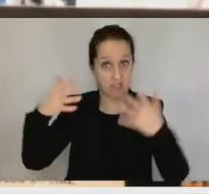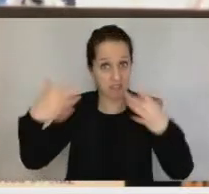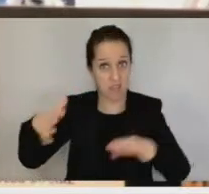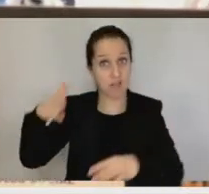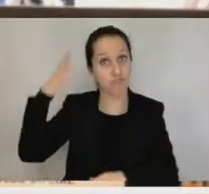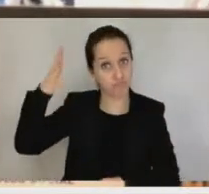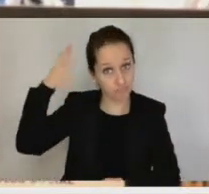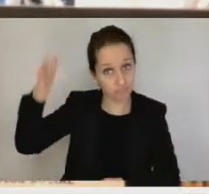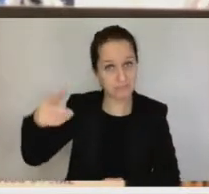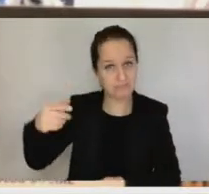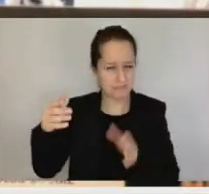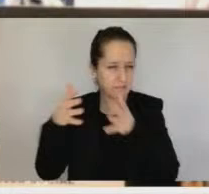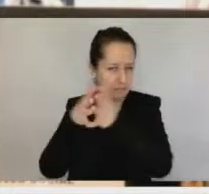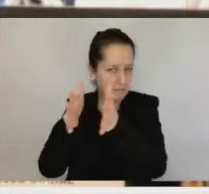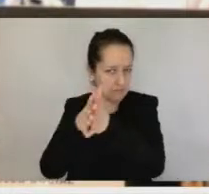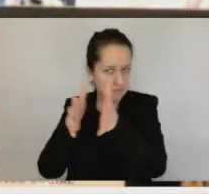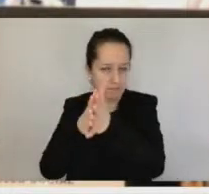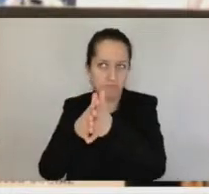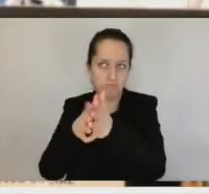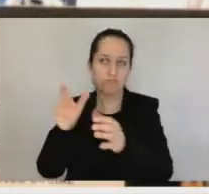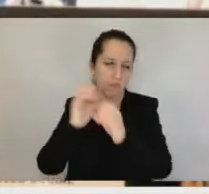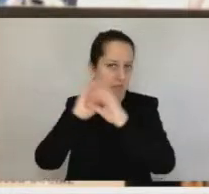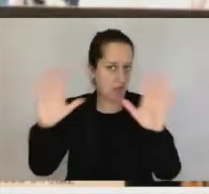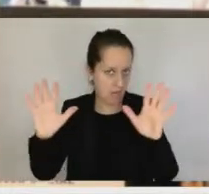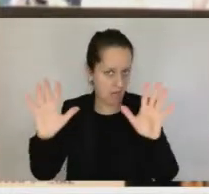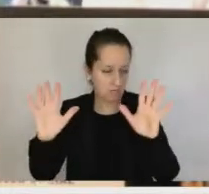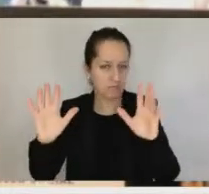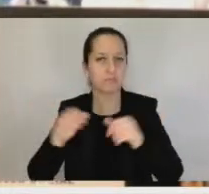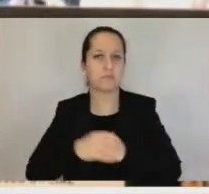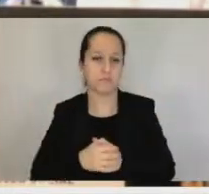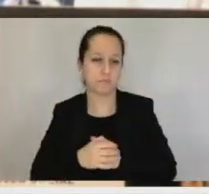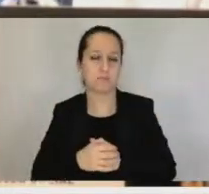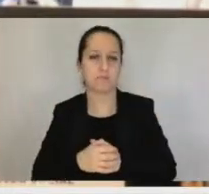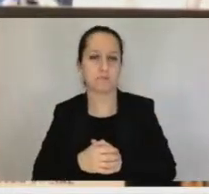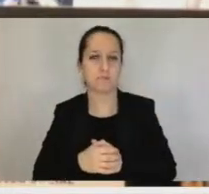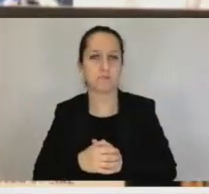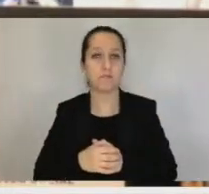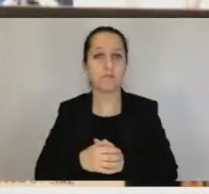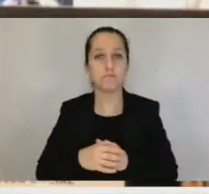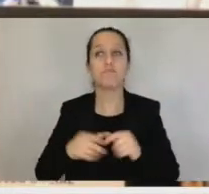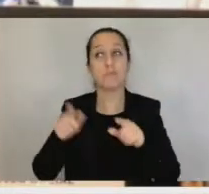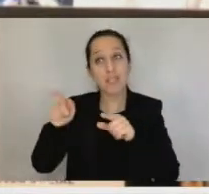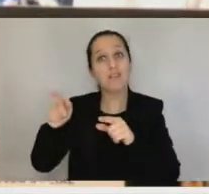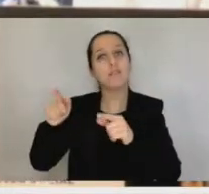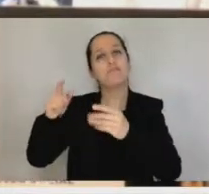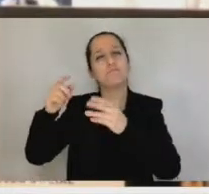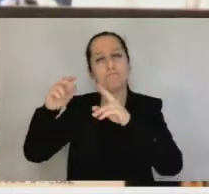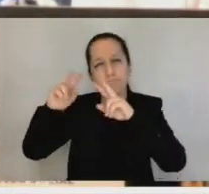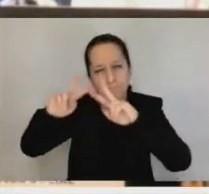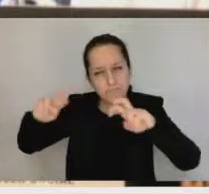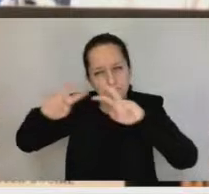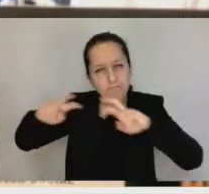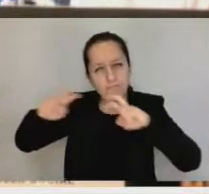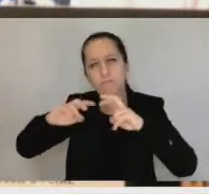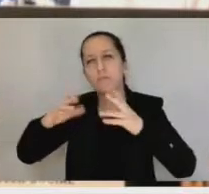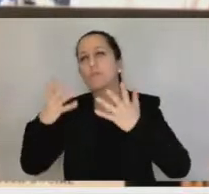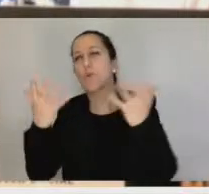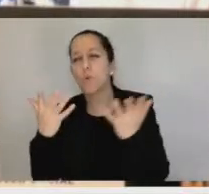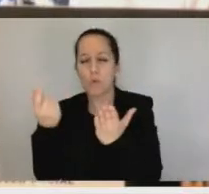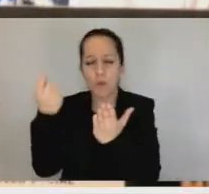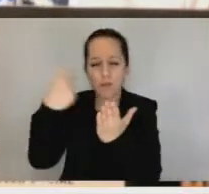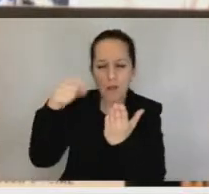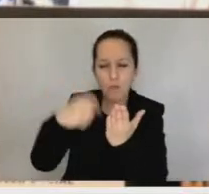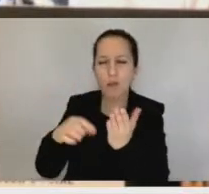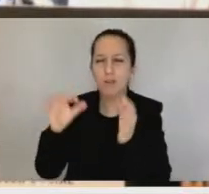conceptually, something that Daniela mentioned in her presentation, and also something that is addressed in a